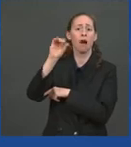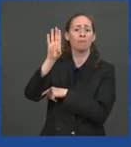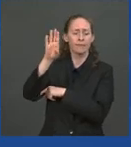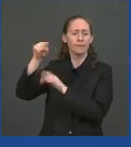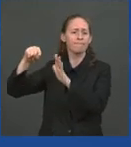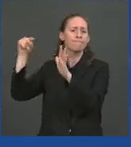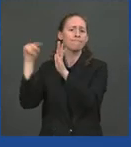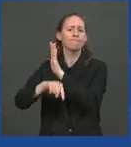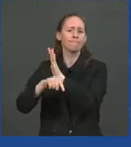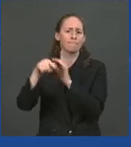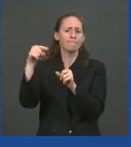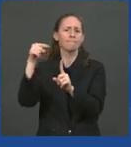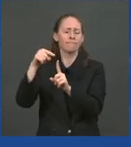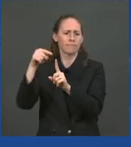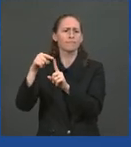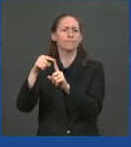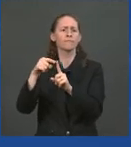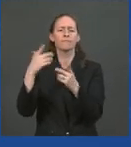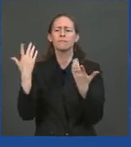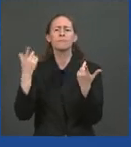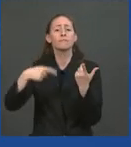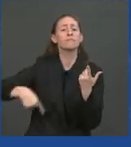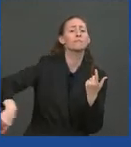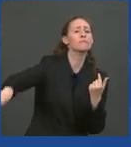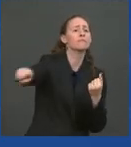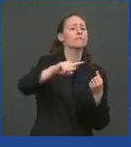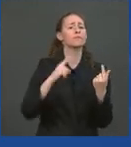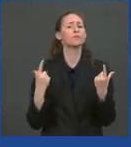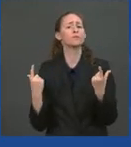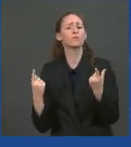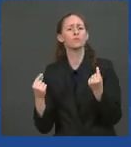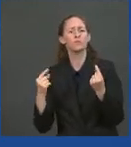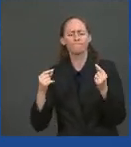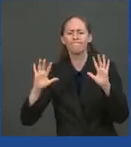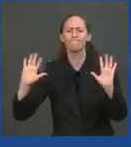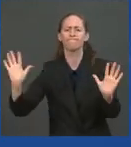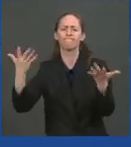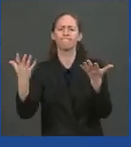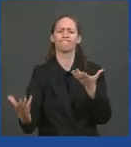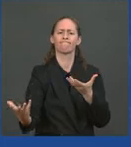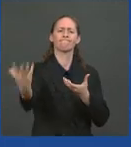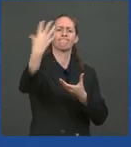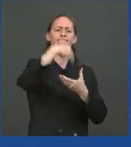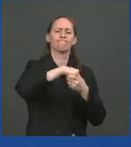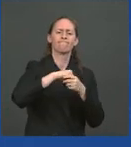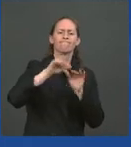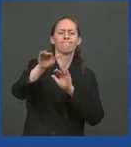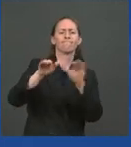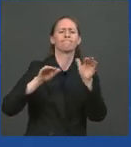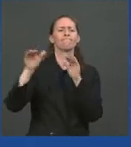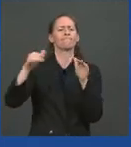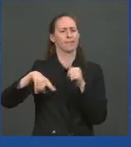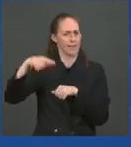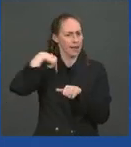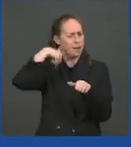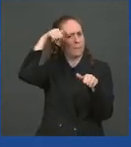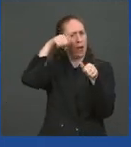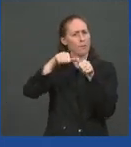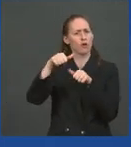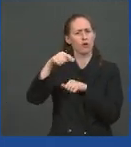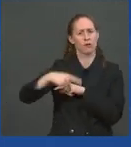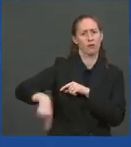gotten people engaged. Now, it really mattered. I remember calling your coach. You've gotten people engaged